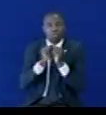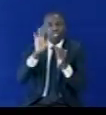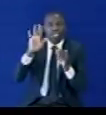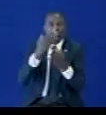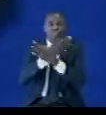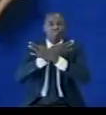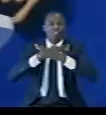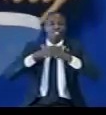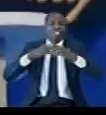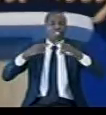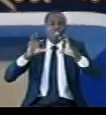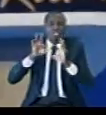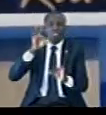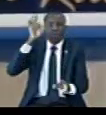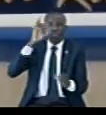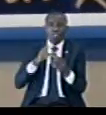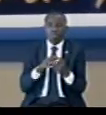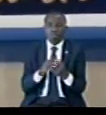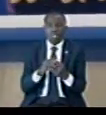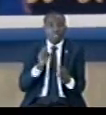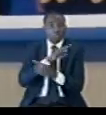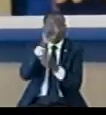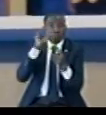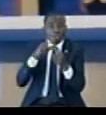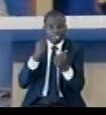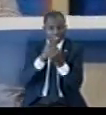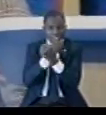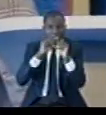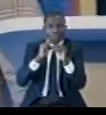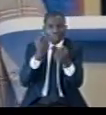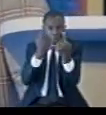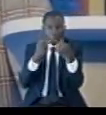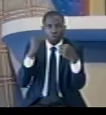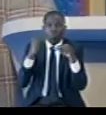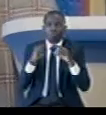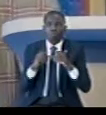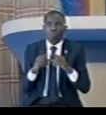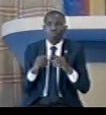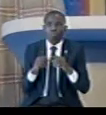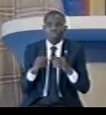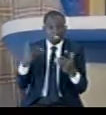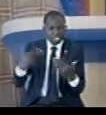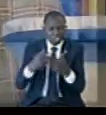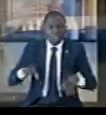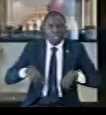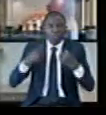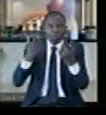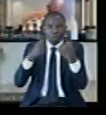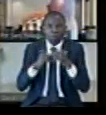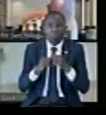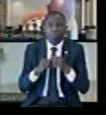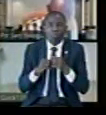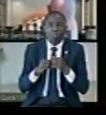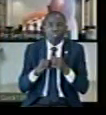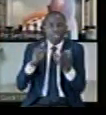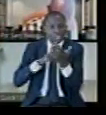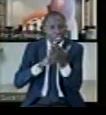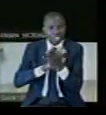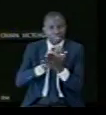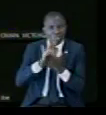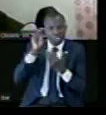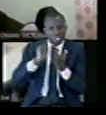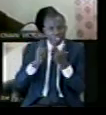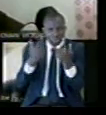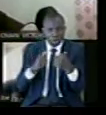free spirit when salvation comes, new life comes, righteousness